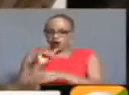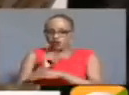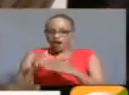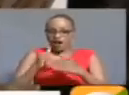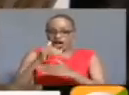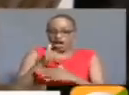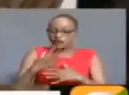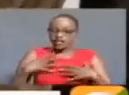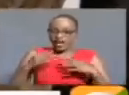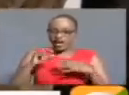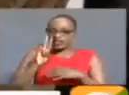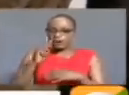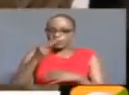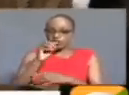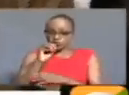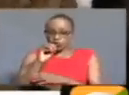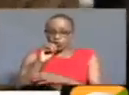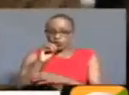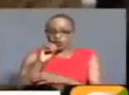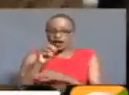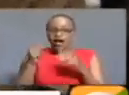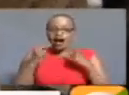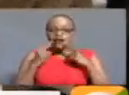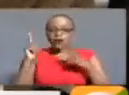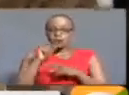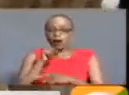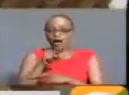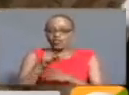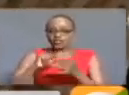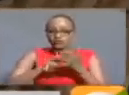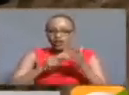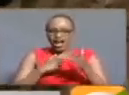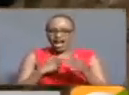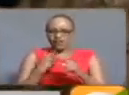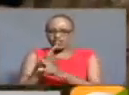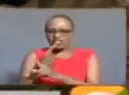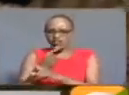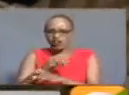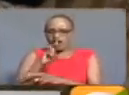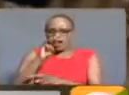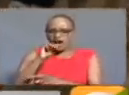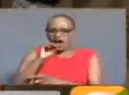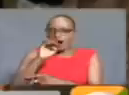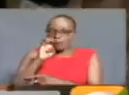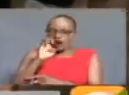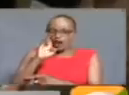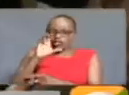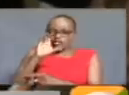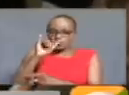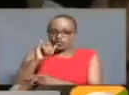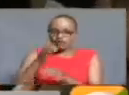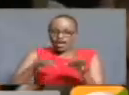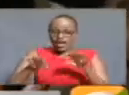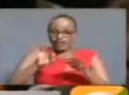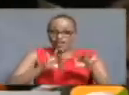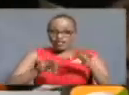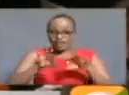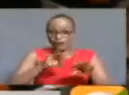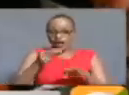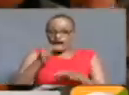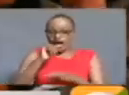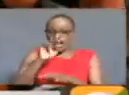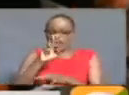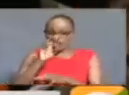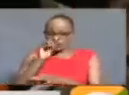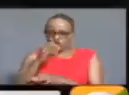la afya duniani WHO kutangaza kuwa mafuta iliyo na madini aina ya mercury na kemikali ya hydroquinone ina